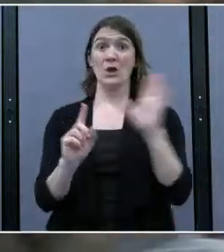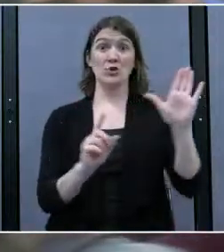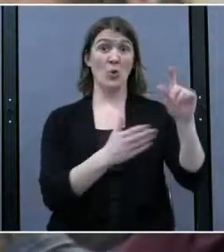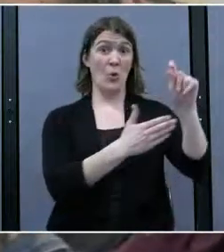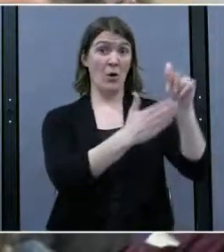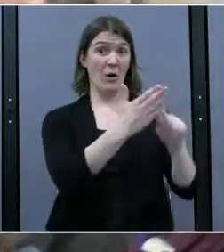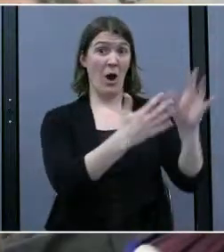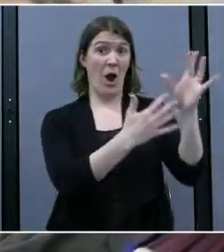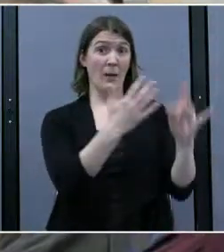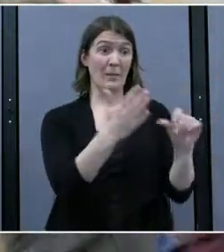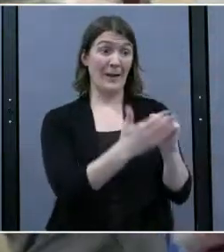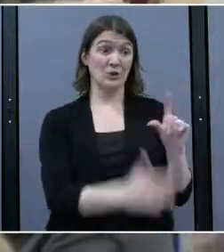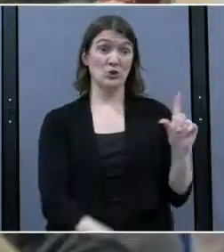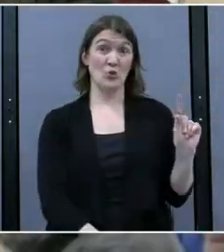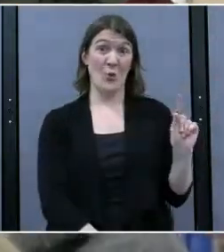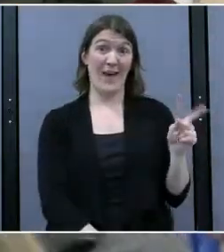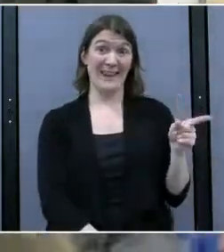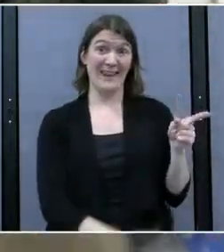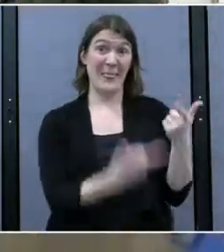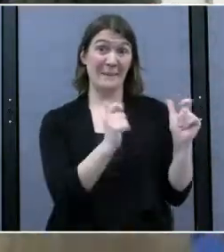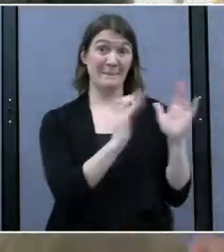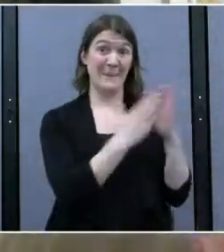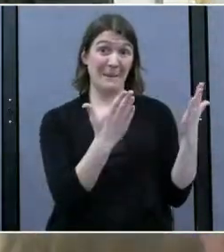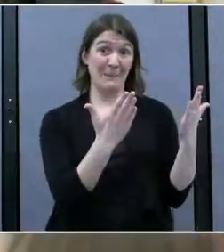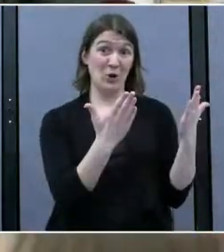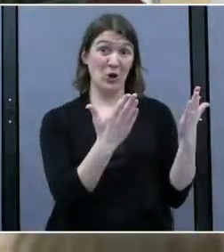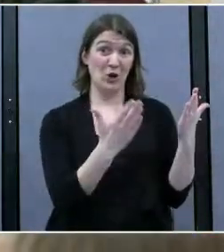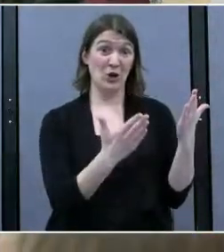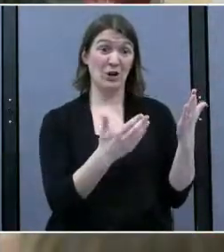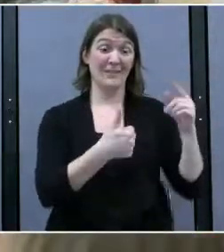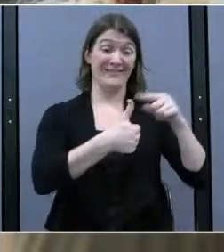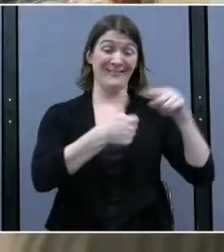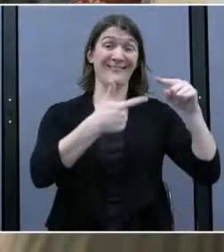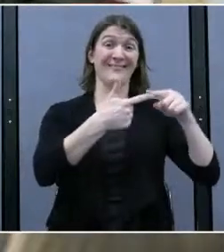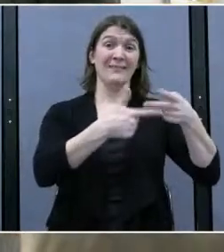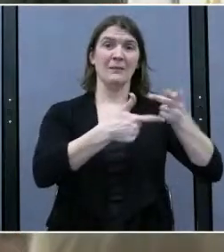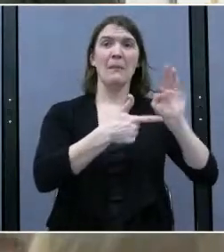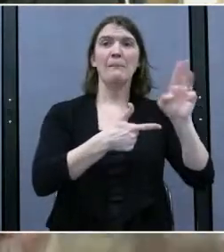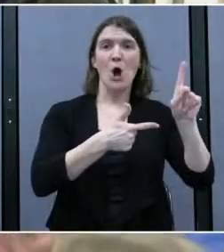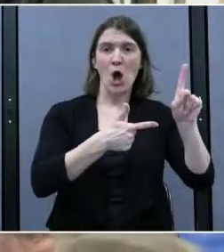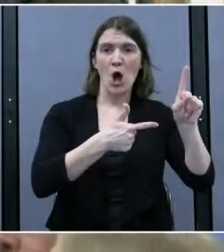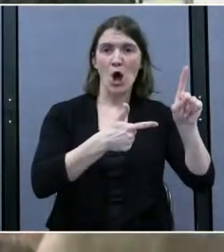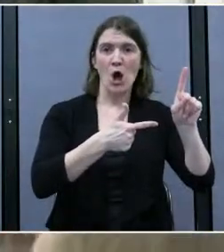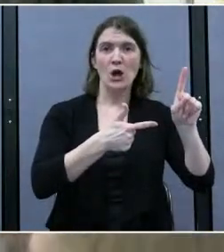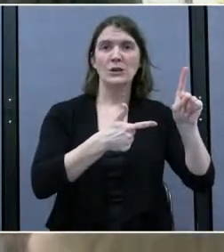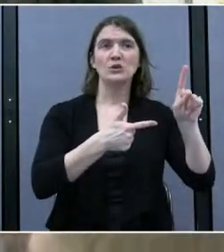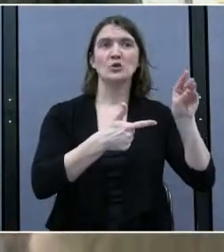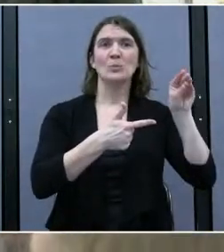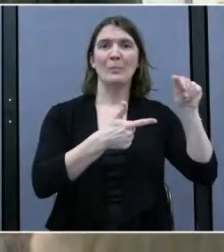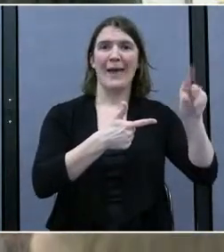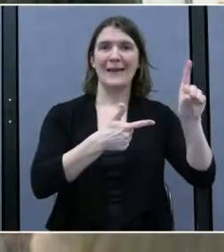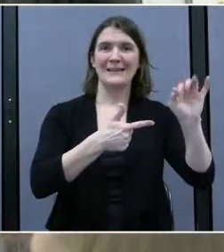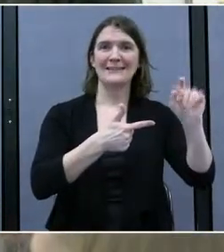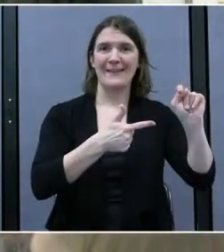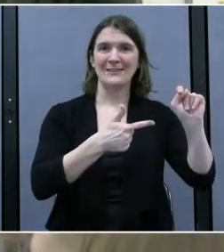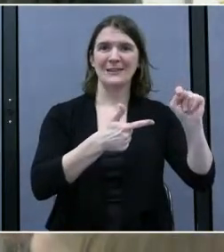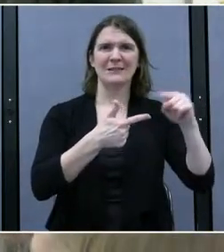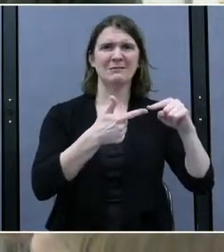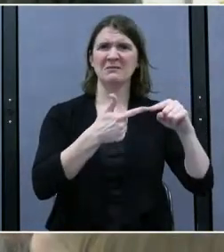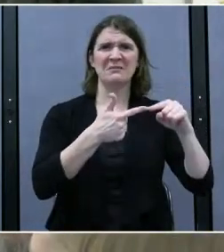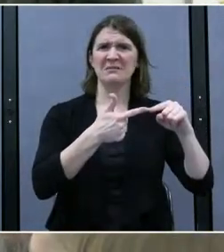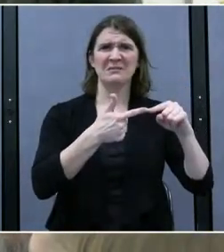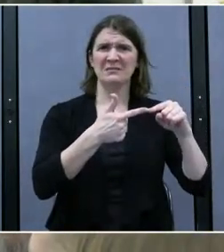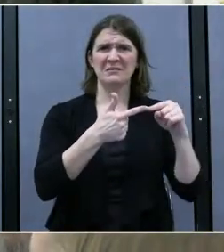wrote in on page 20, the second alternative is to borrow money through bonding to refund the deficit. That really the